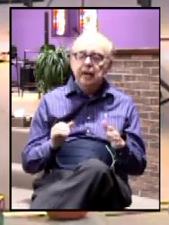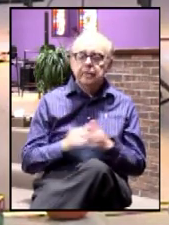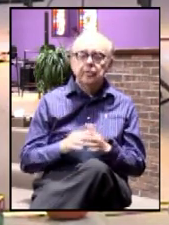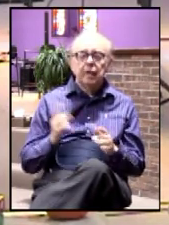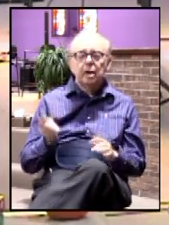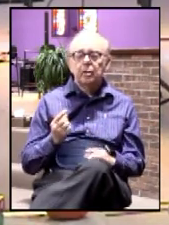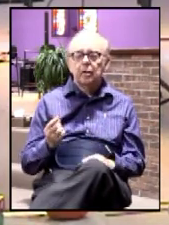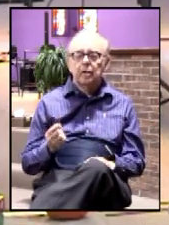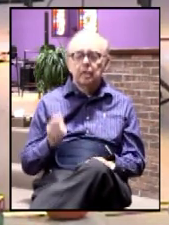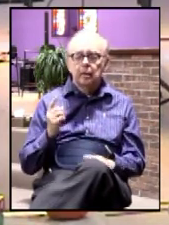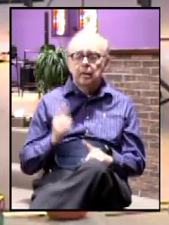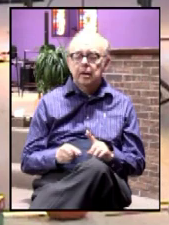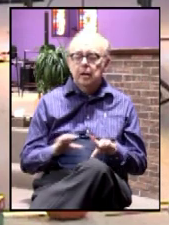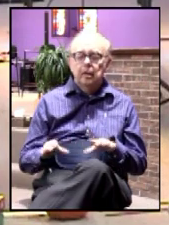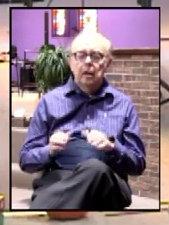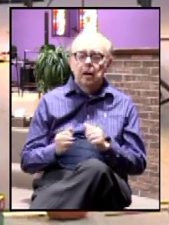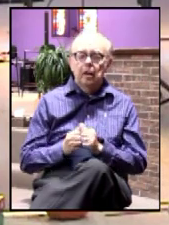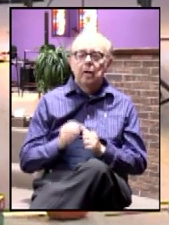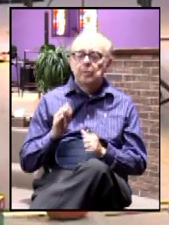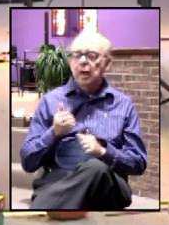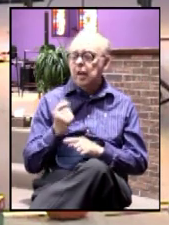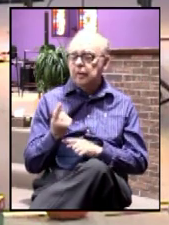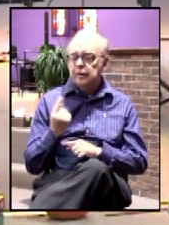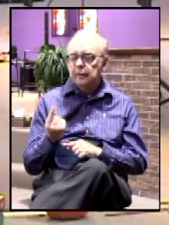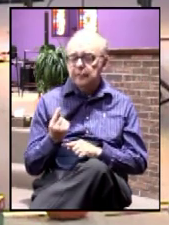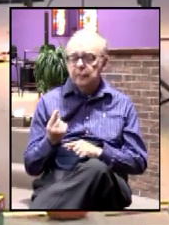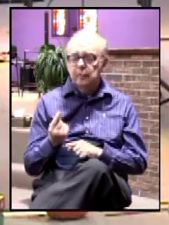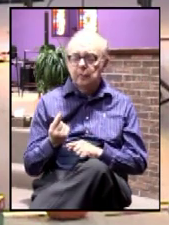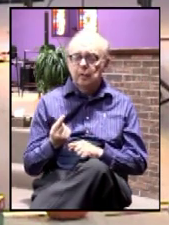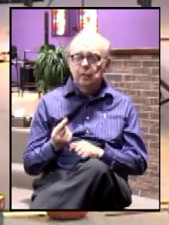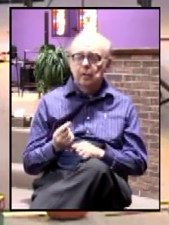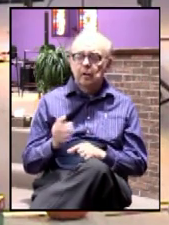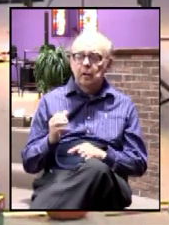Can't do it. You can't do it by yourself.